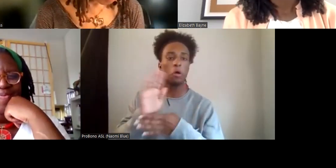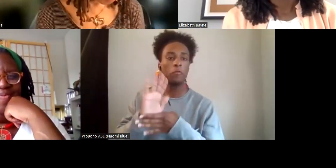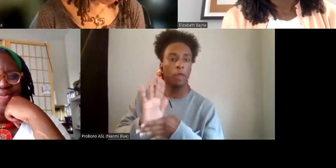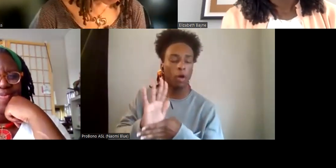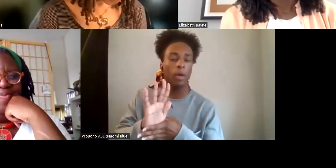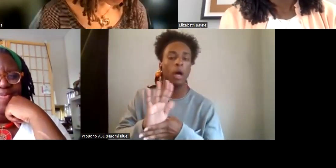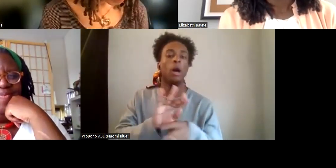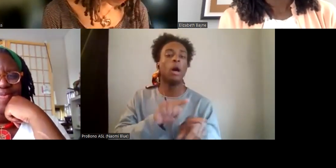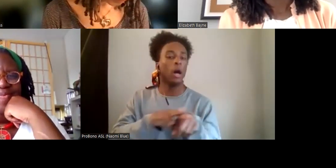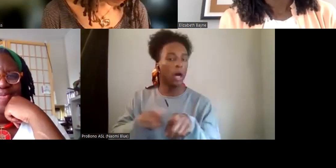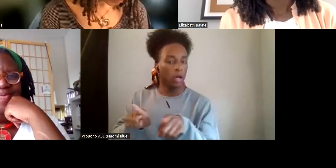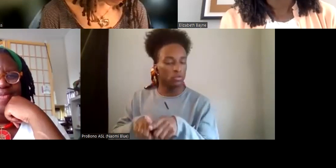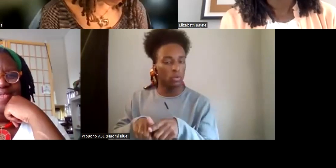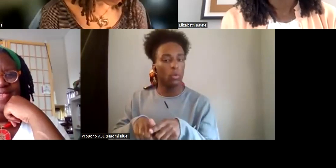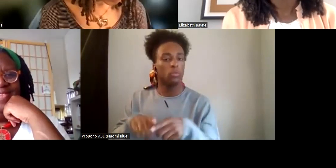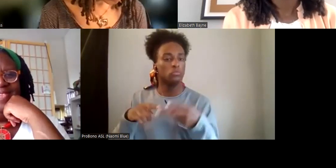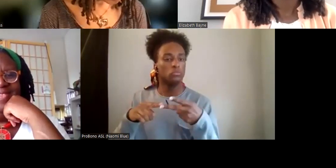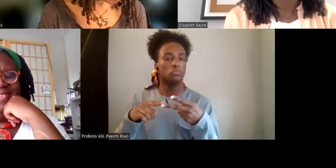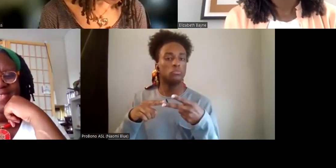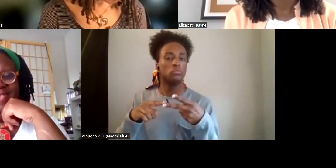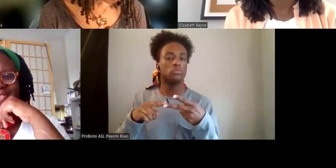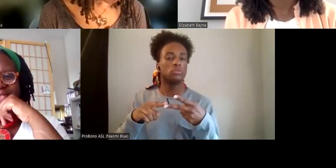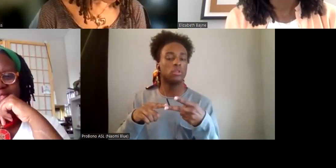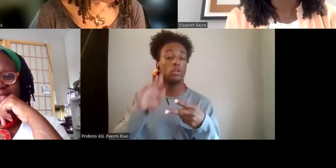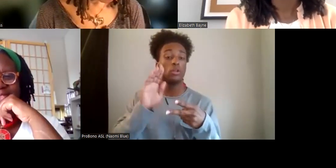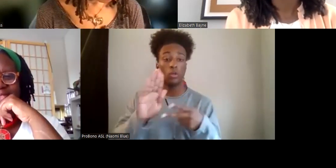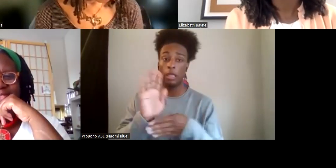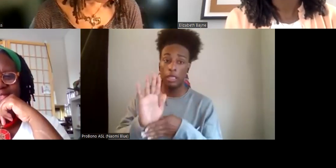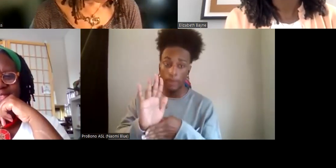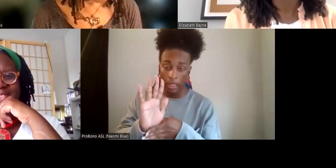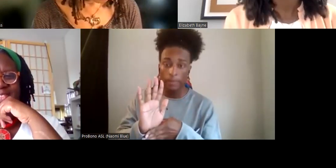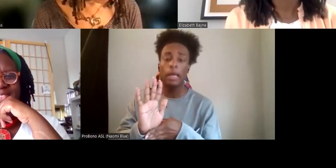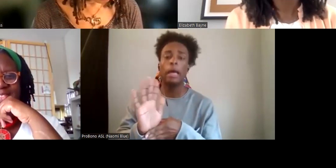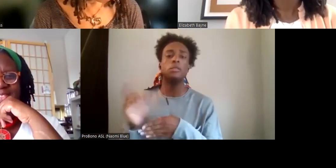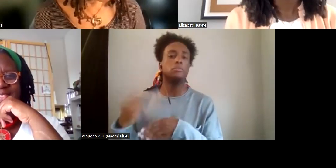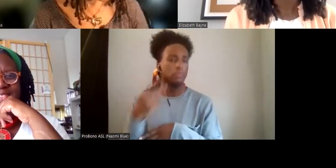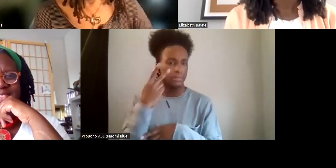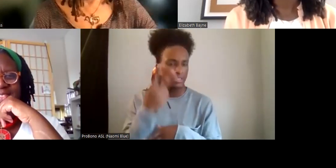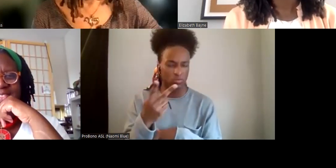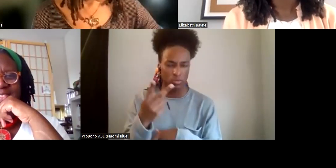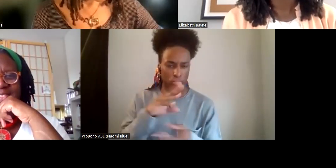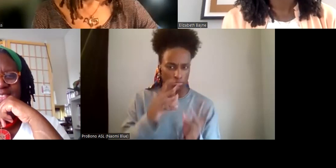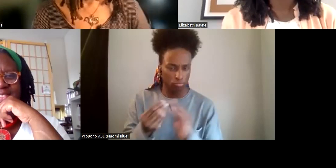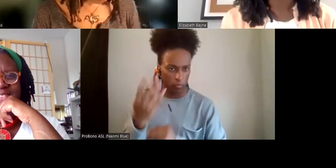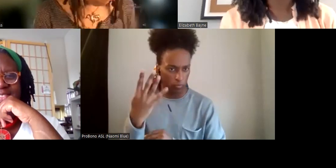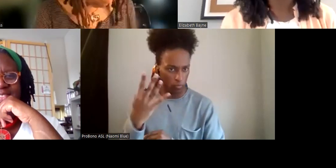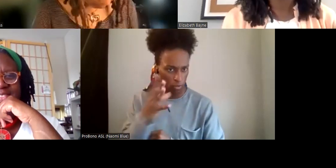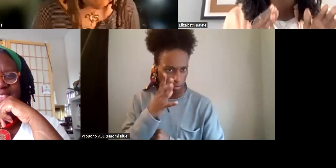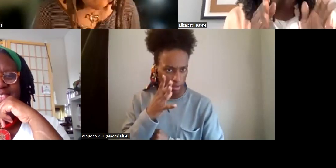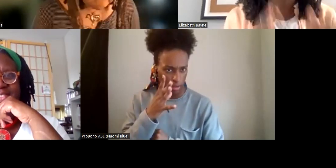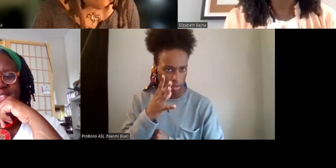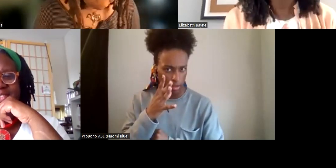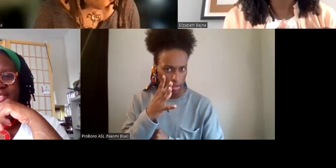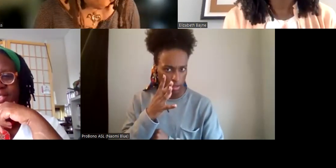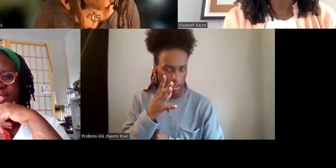representing we speak in your film. We see 4 mothers. There's 3 women who